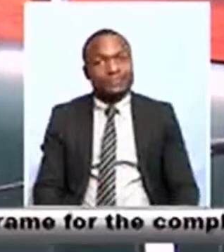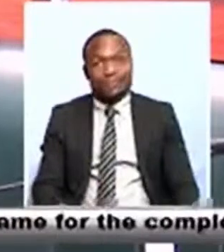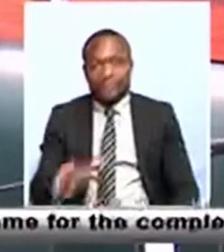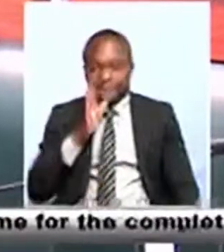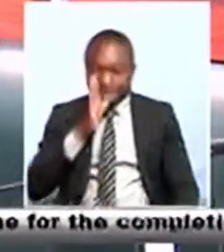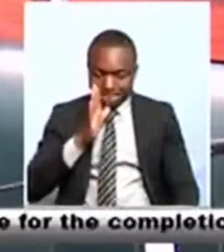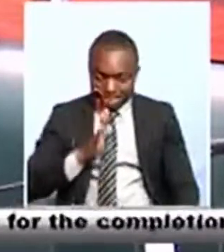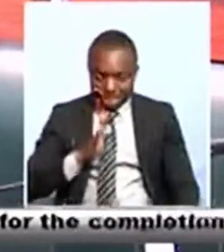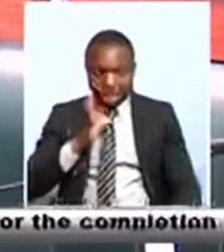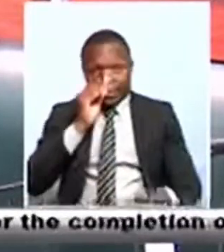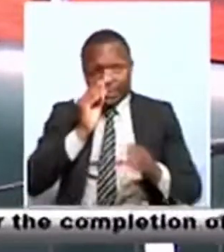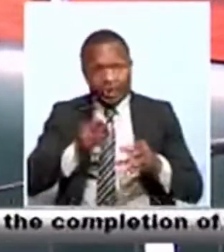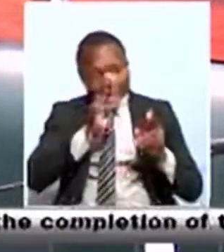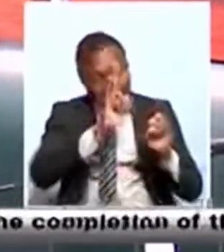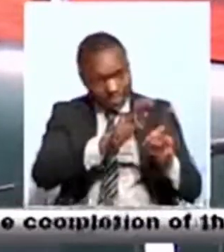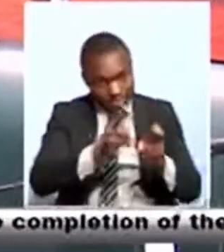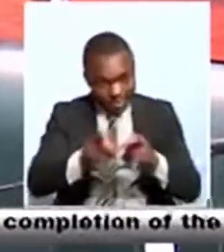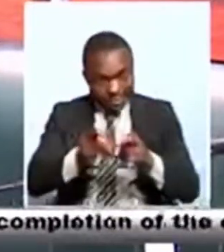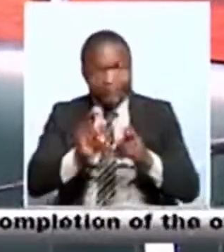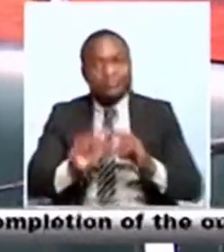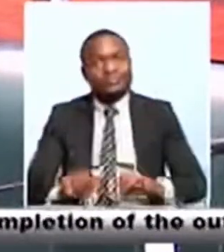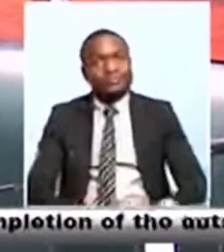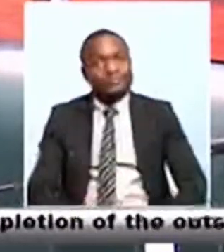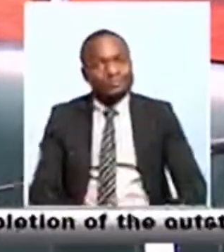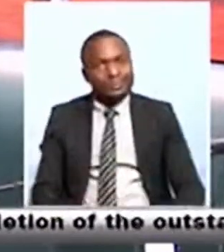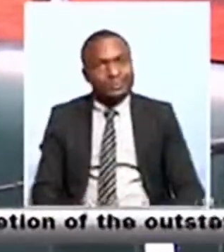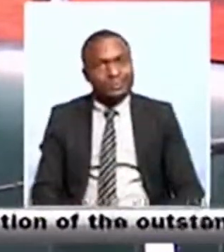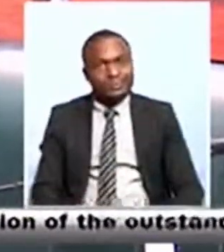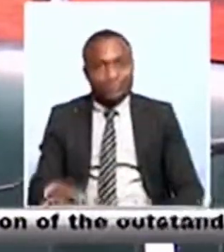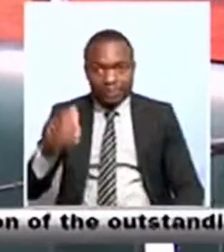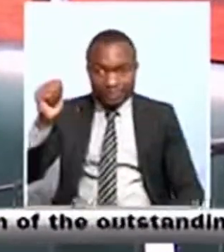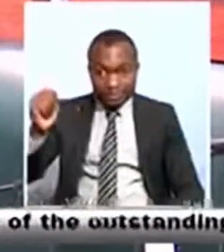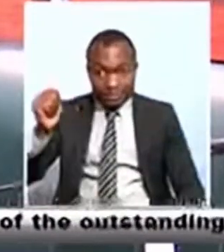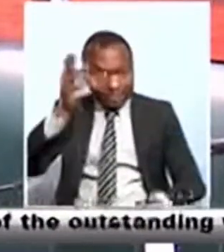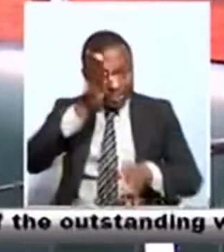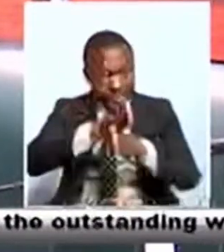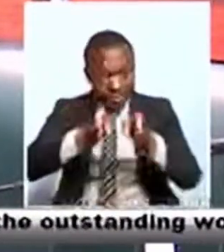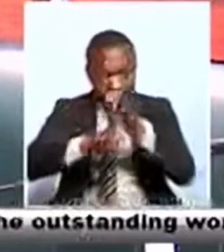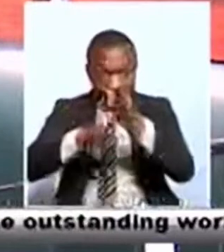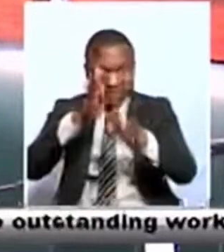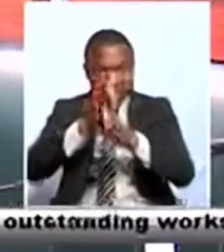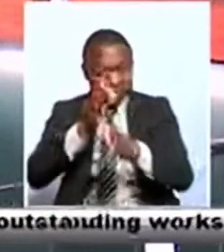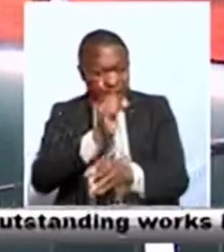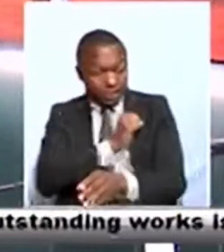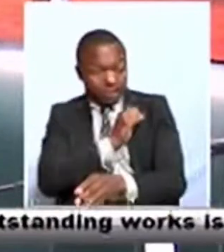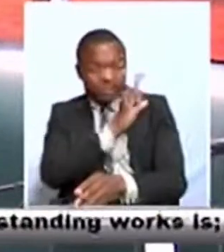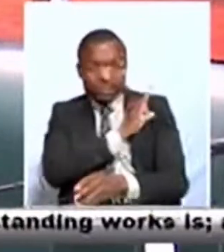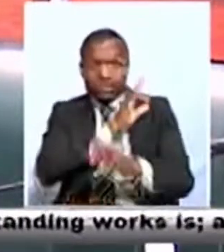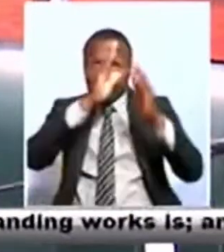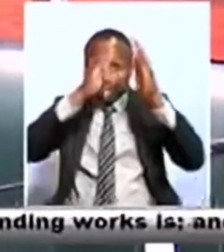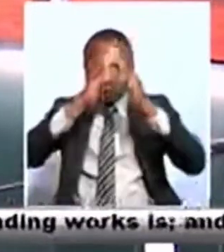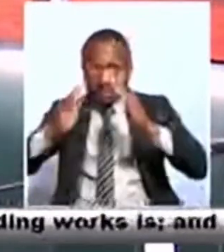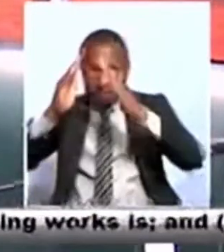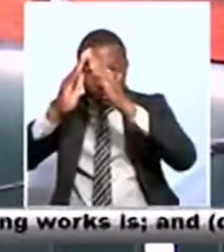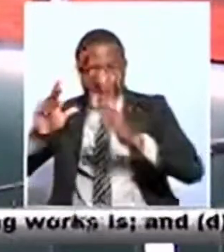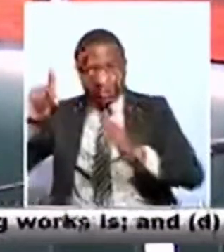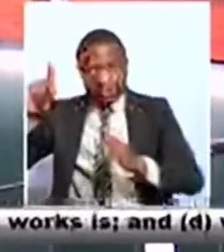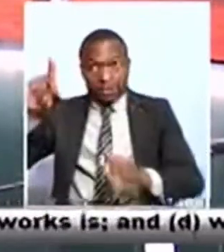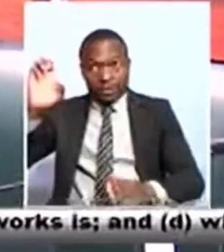Madam Speaker, the responses: A, construction of the staff houses for